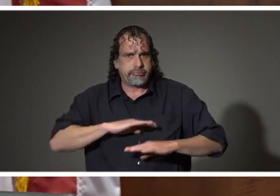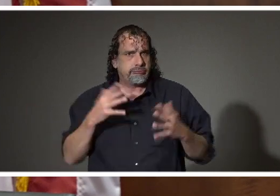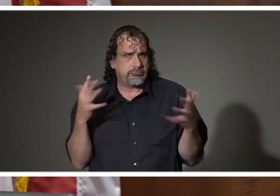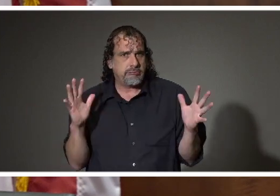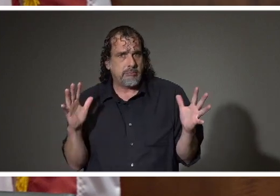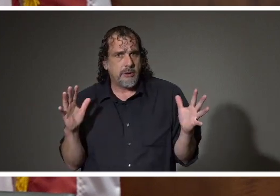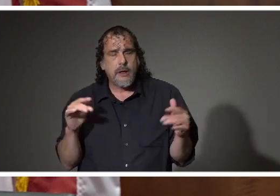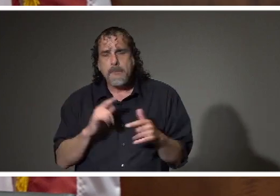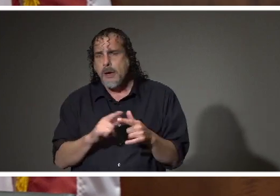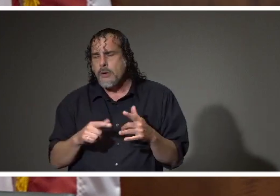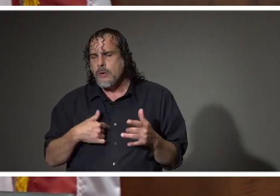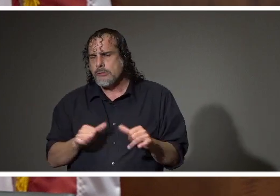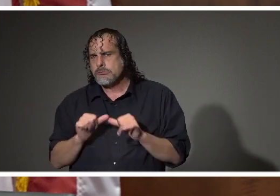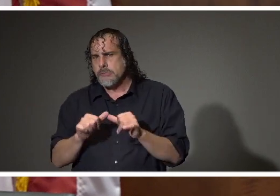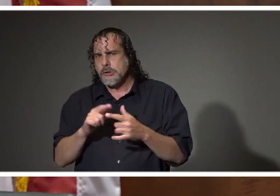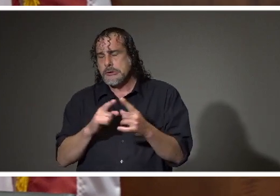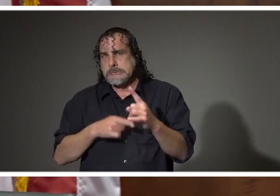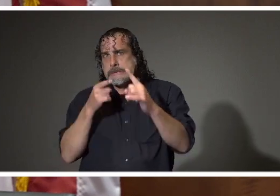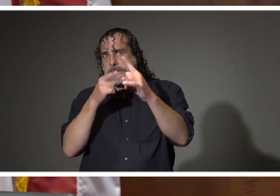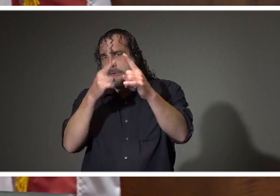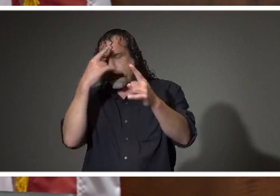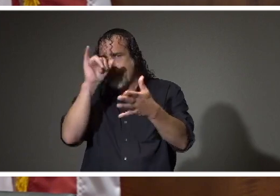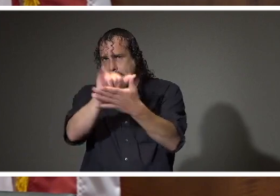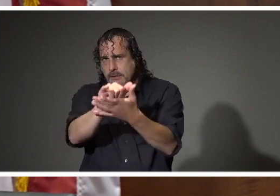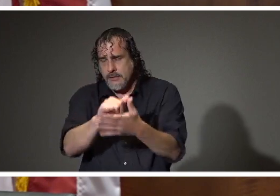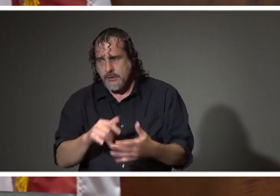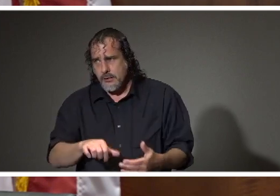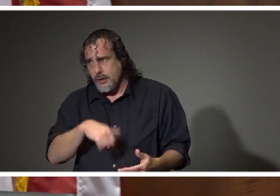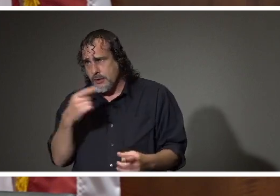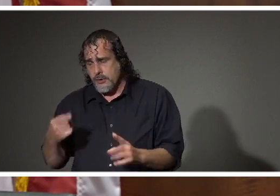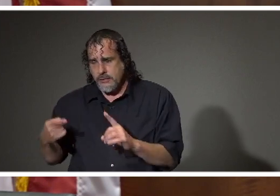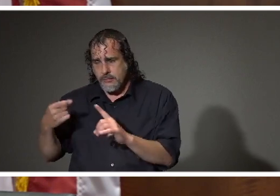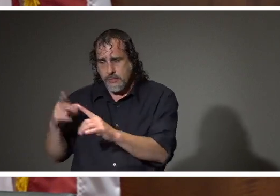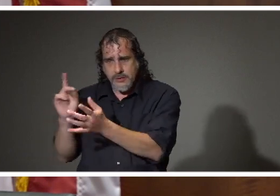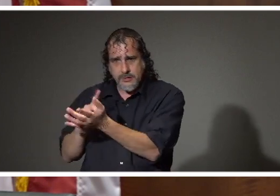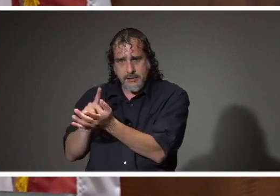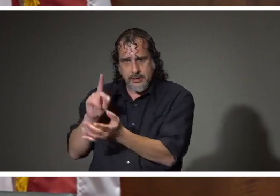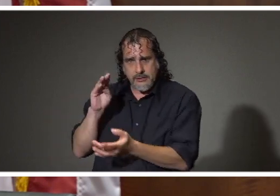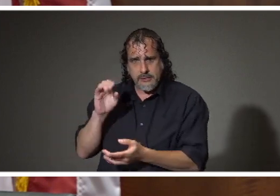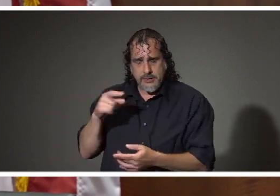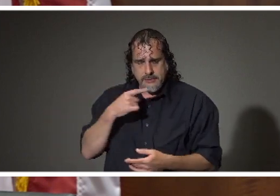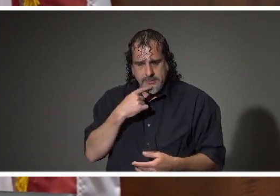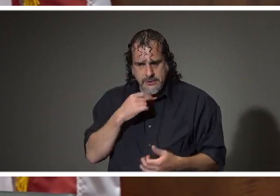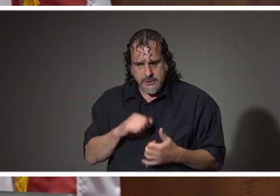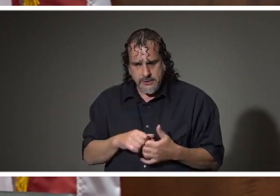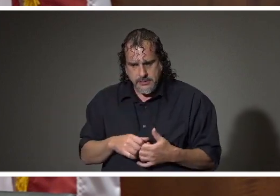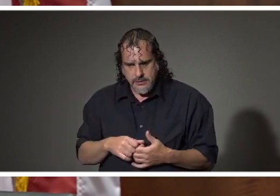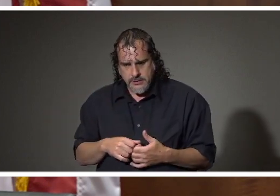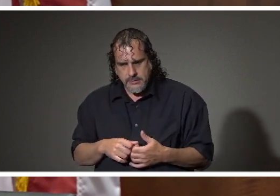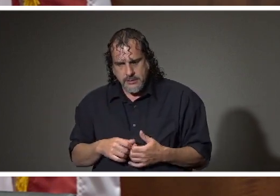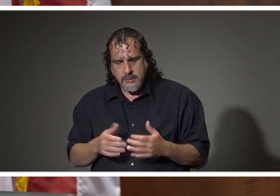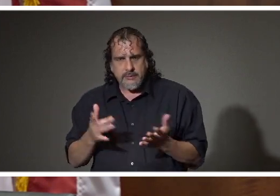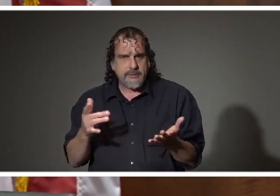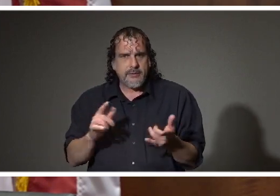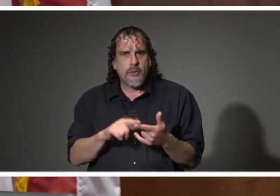we continue to strive forward for that. Another point Dr. Dobbs made was, and I wrote it down, about a certain skill